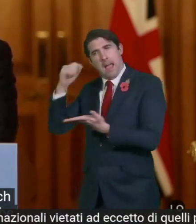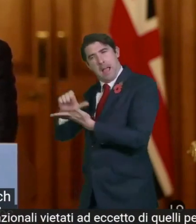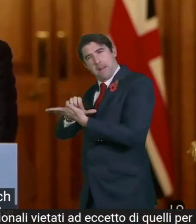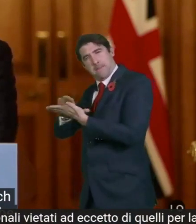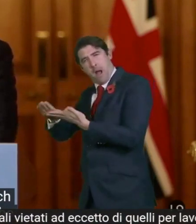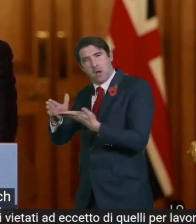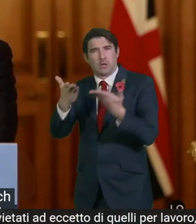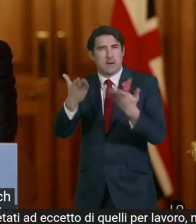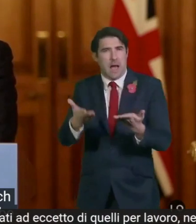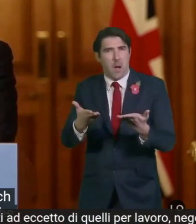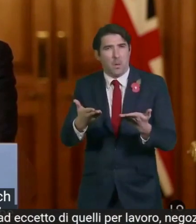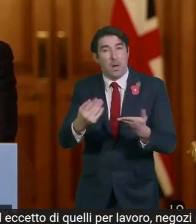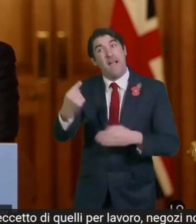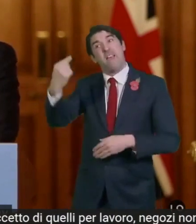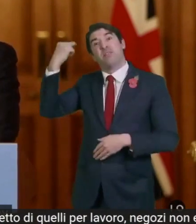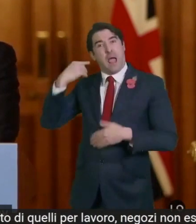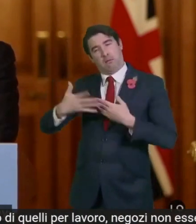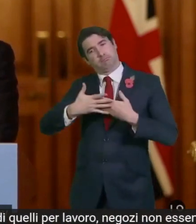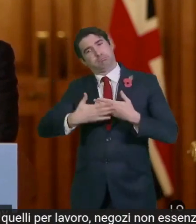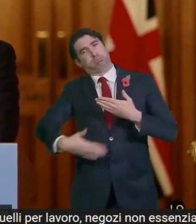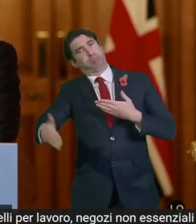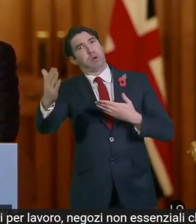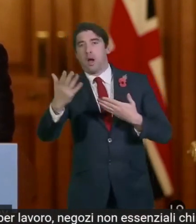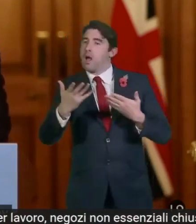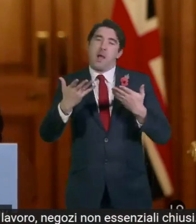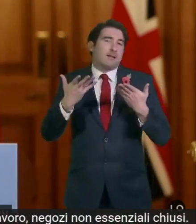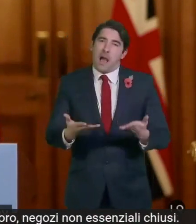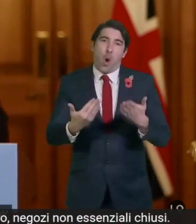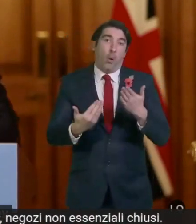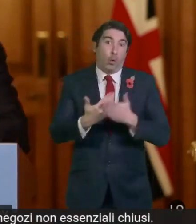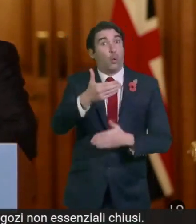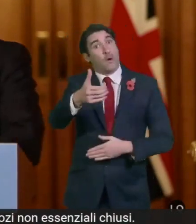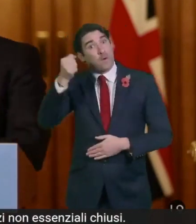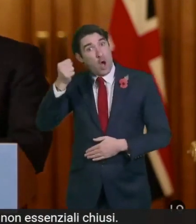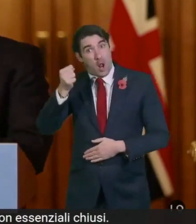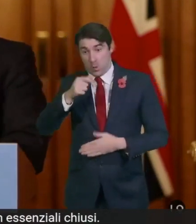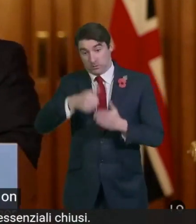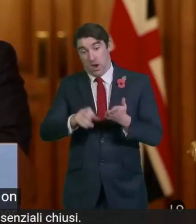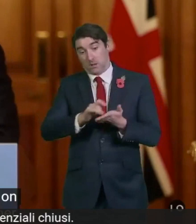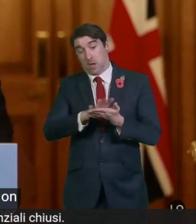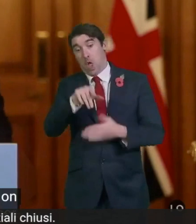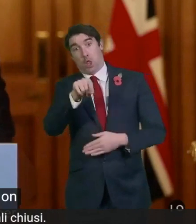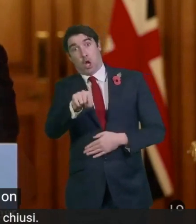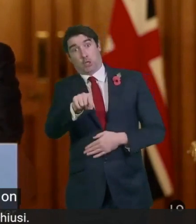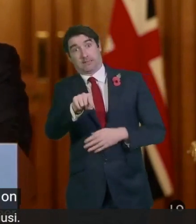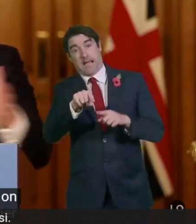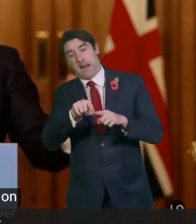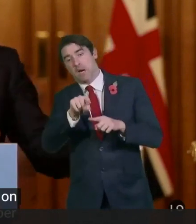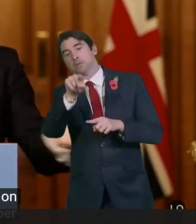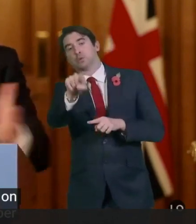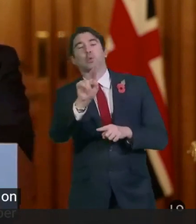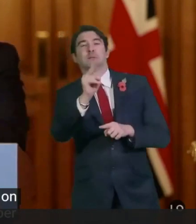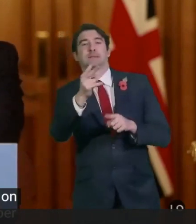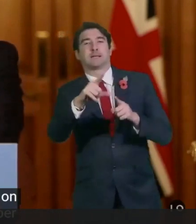Starting Thursday, the 5th of November, they'll end on Wednesday, the 2nd of December, when we'll seek to ease